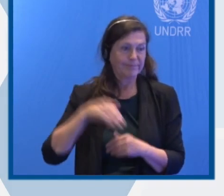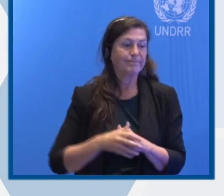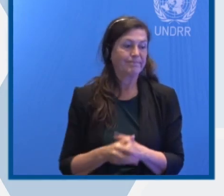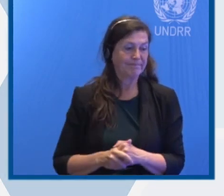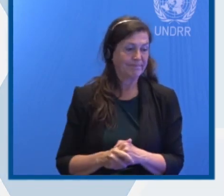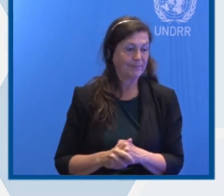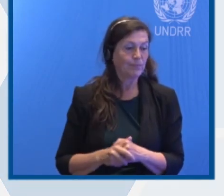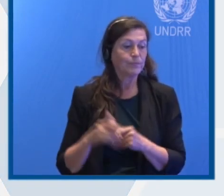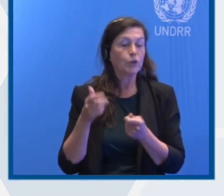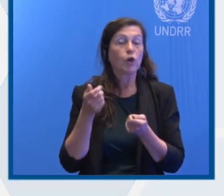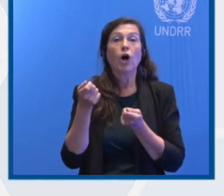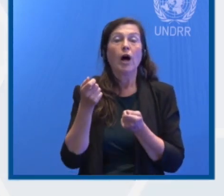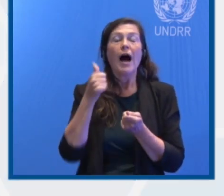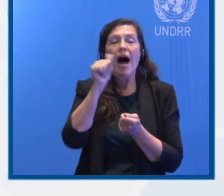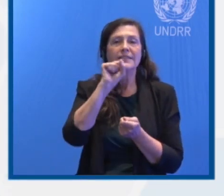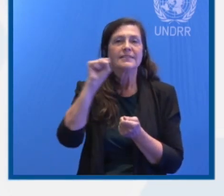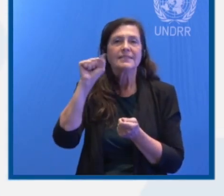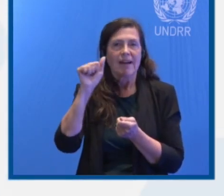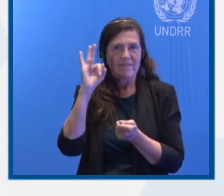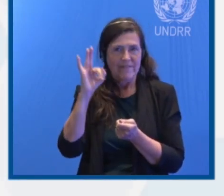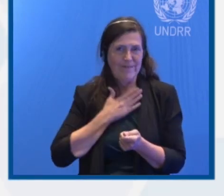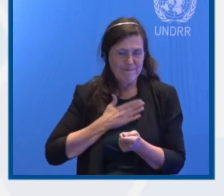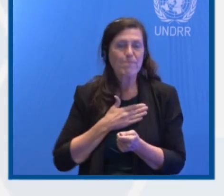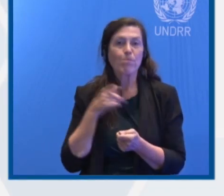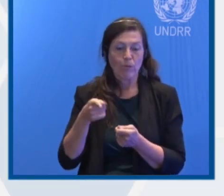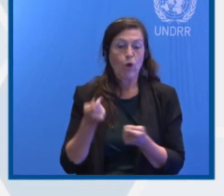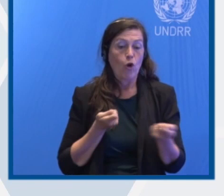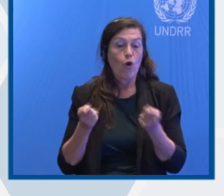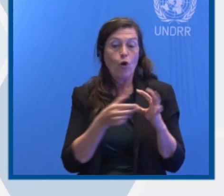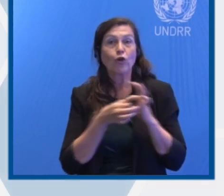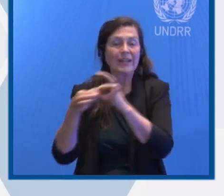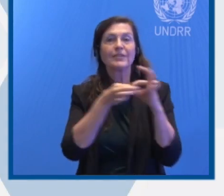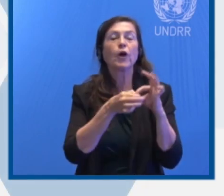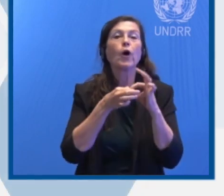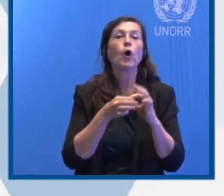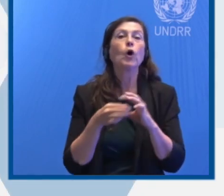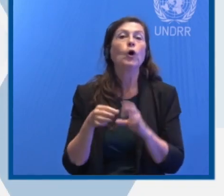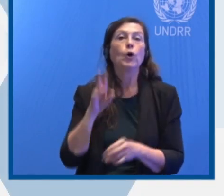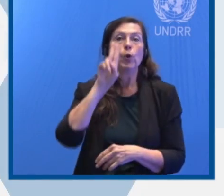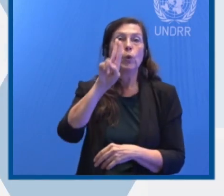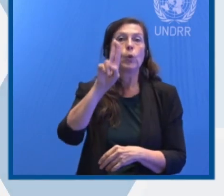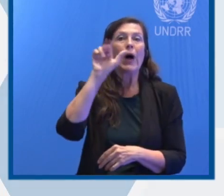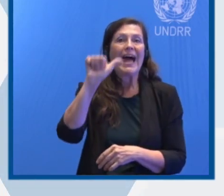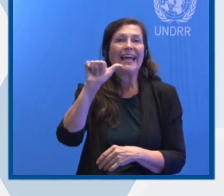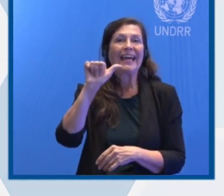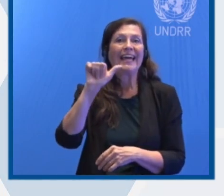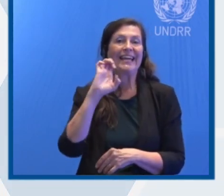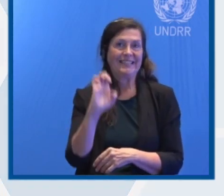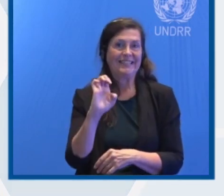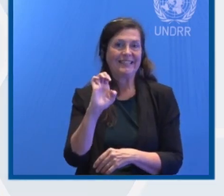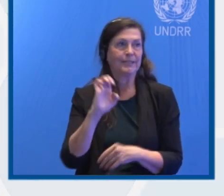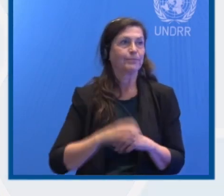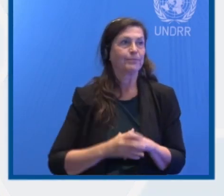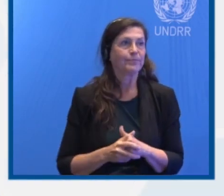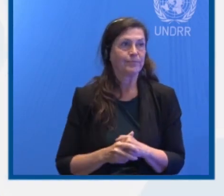Do I need to touch anything? No, it's on? Oh, okay, thank you so much. Thank you. Glad to be